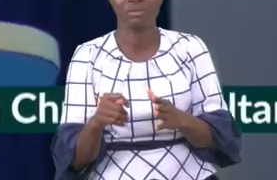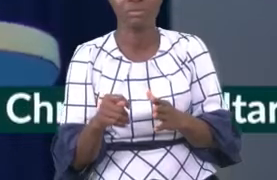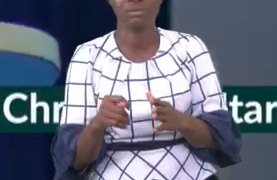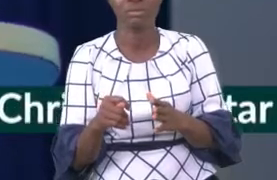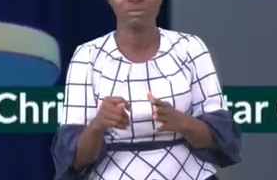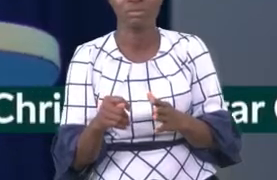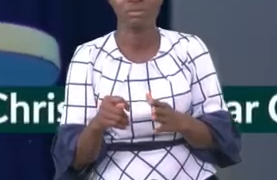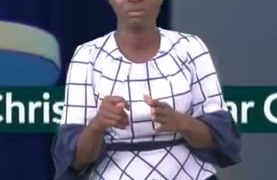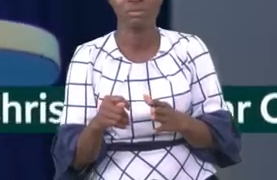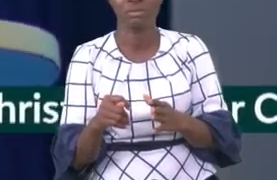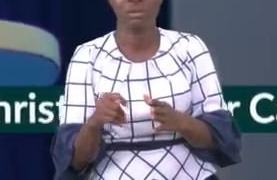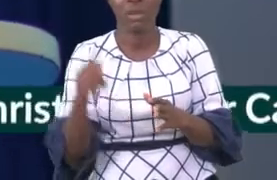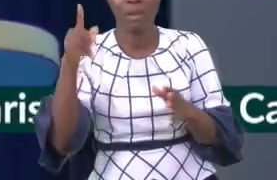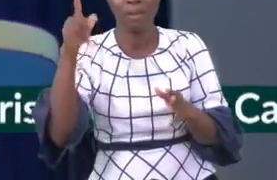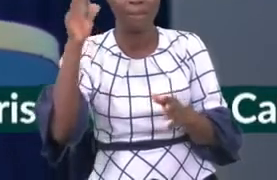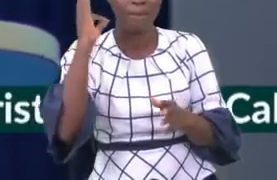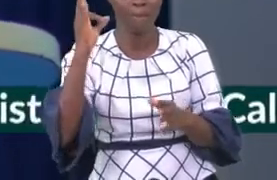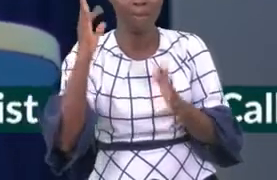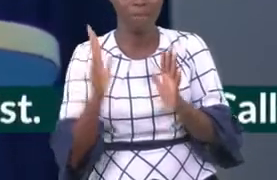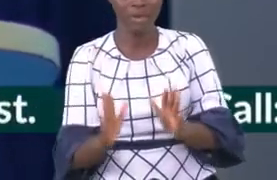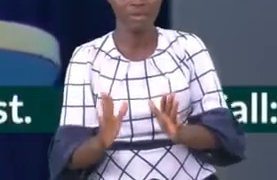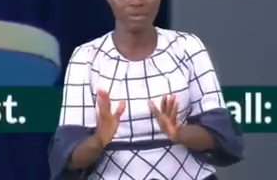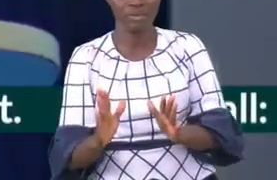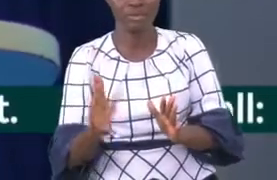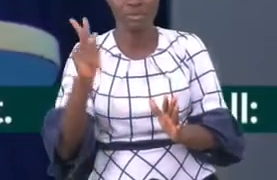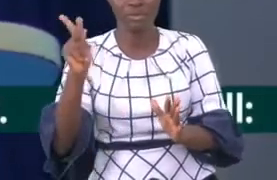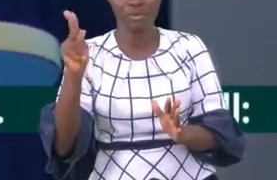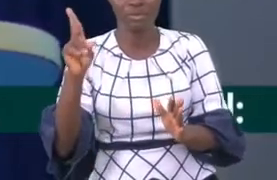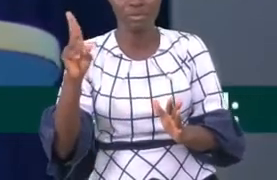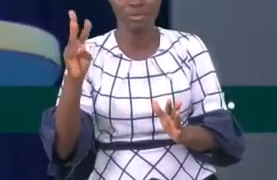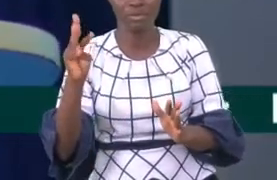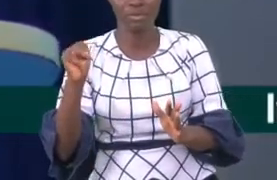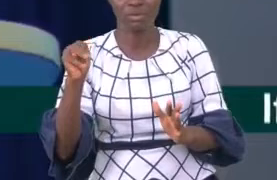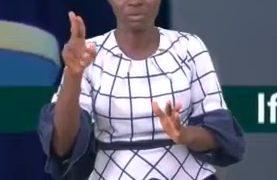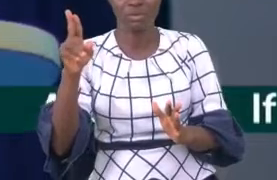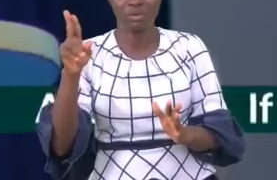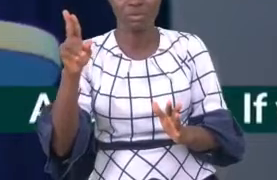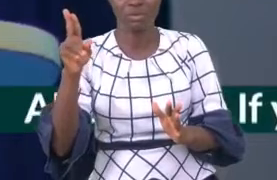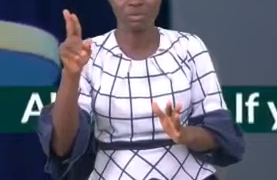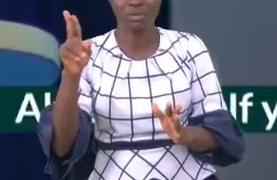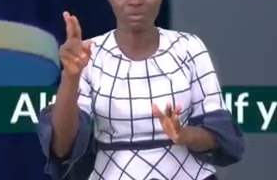will be delighted in having you joining this great event.